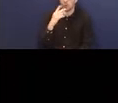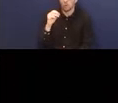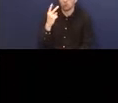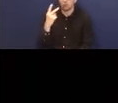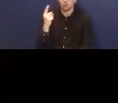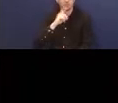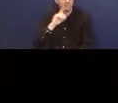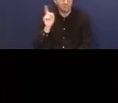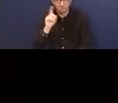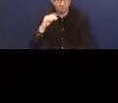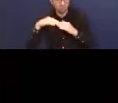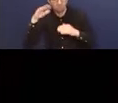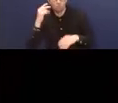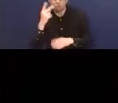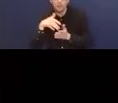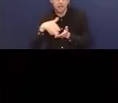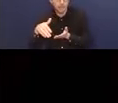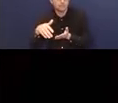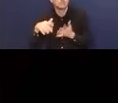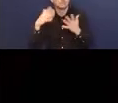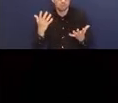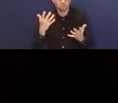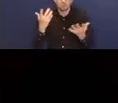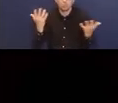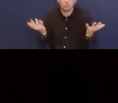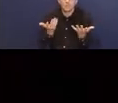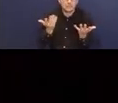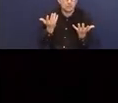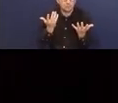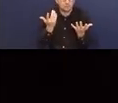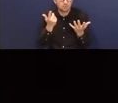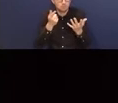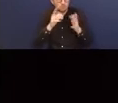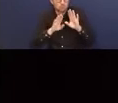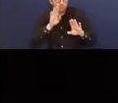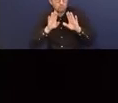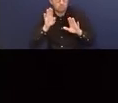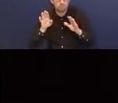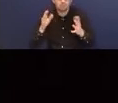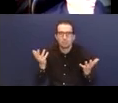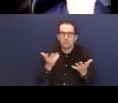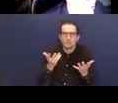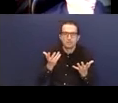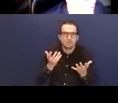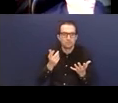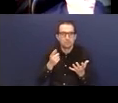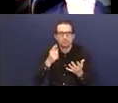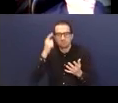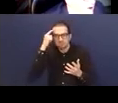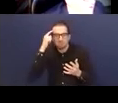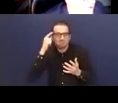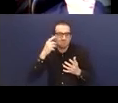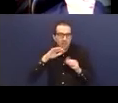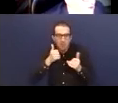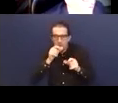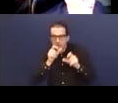is. But these are the global figures they're coming up with currently. 1.3 billion people